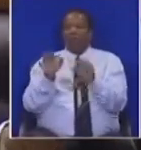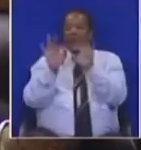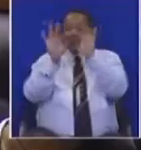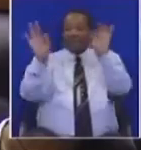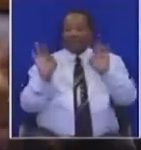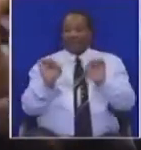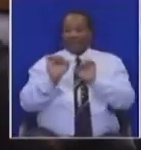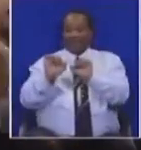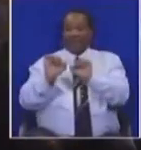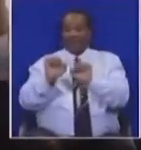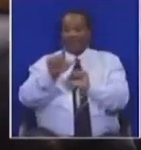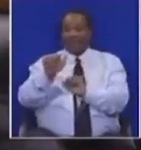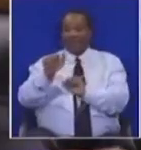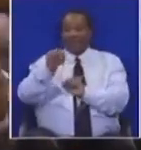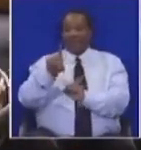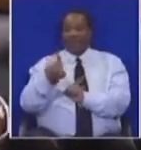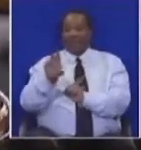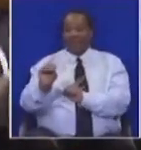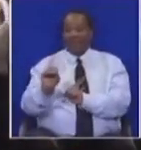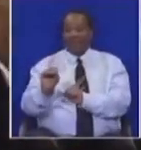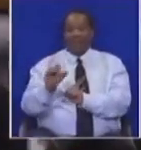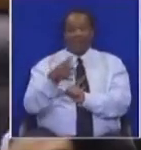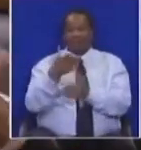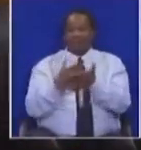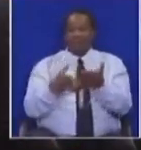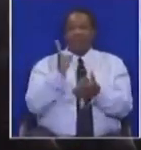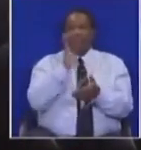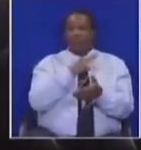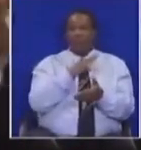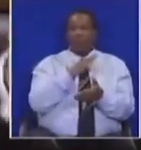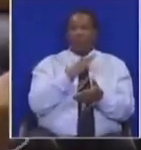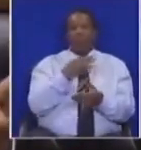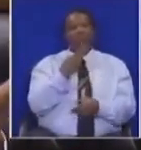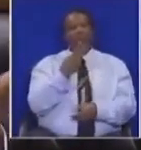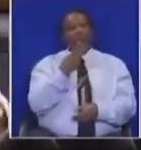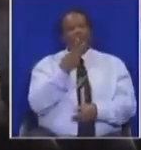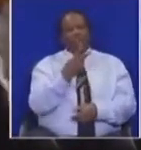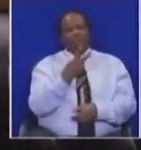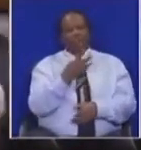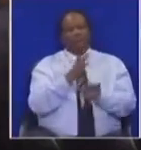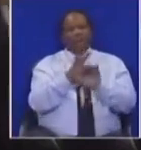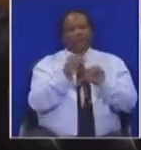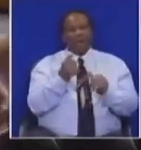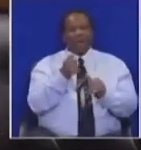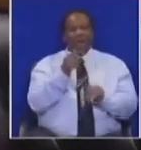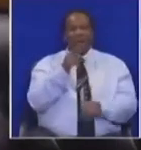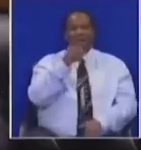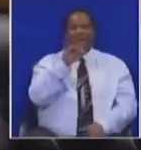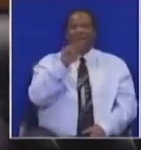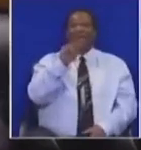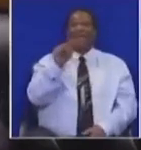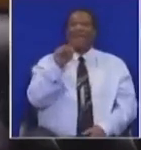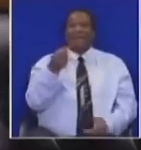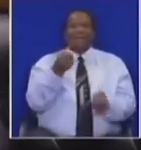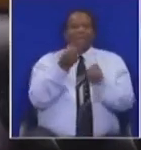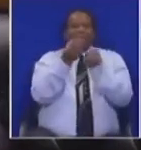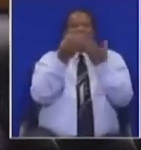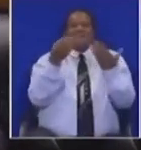have. People, for an example, under the king, don't have a title deeds, the majority of